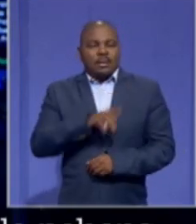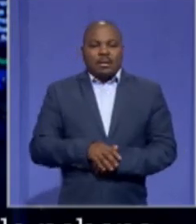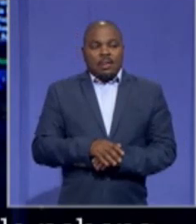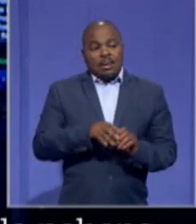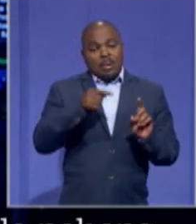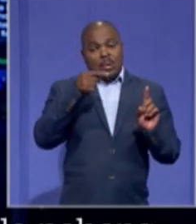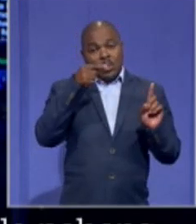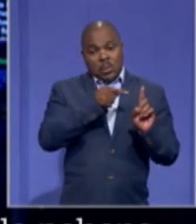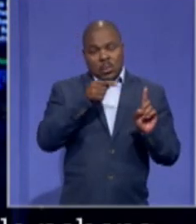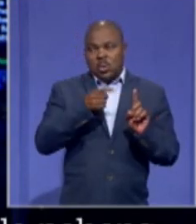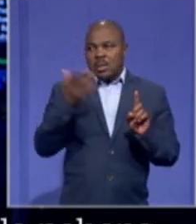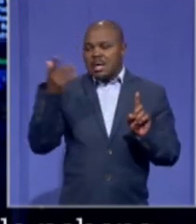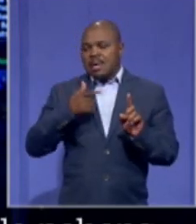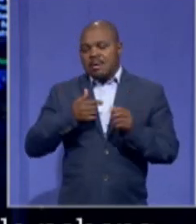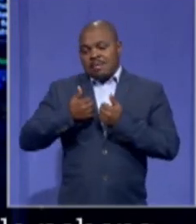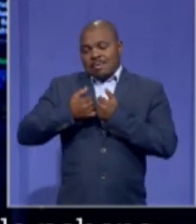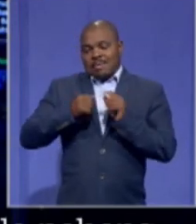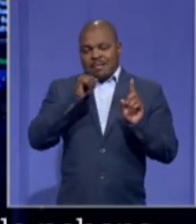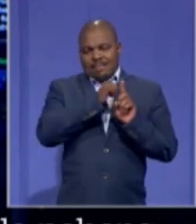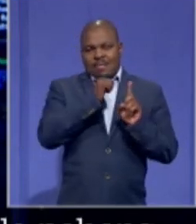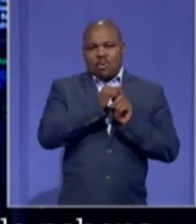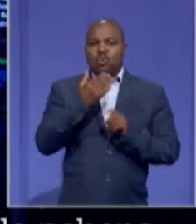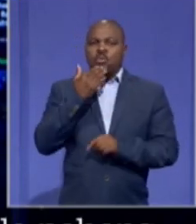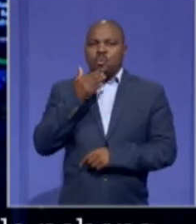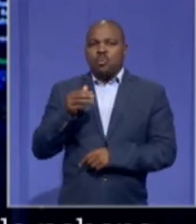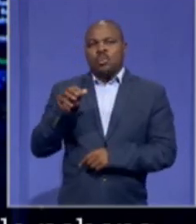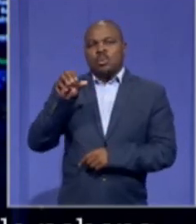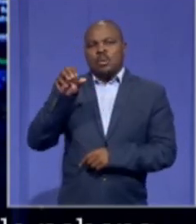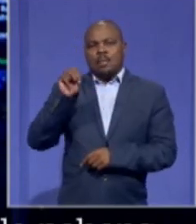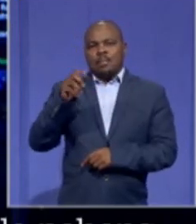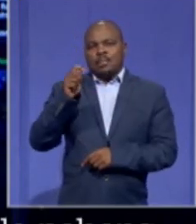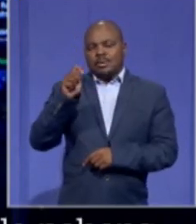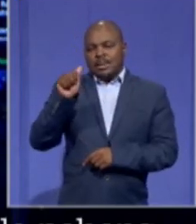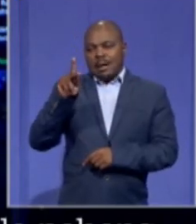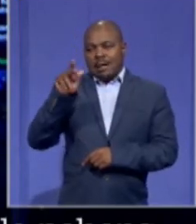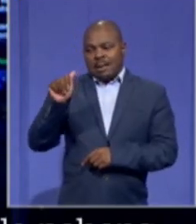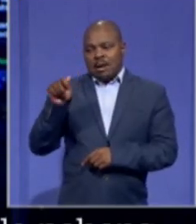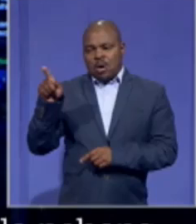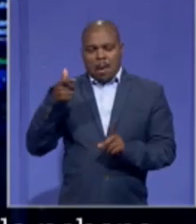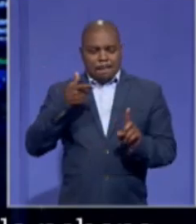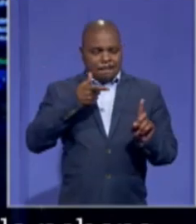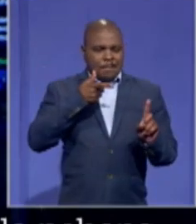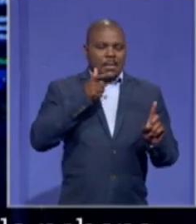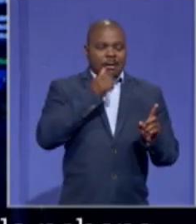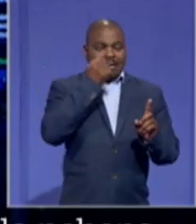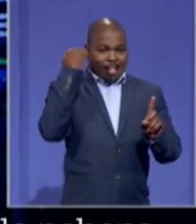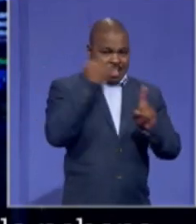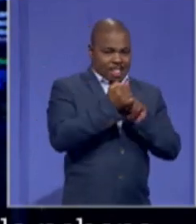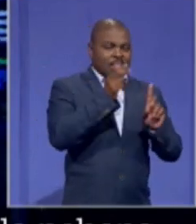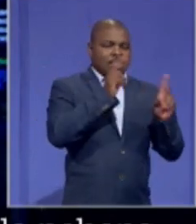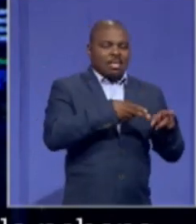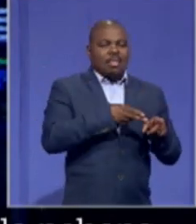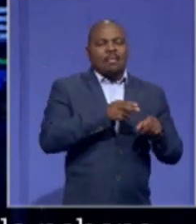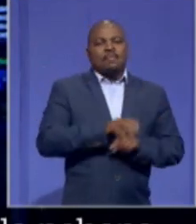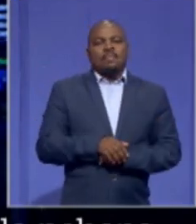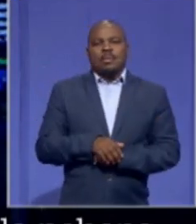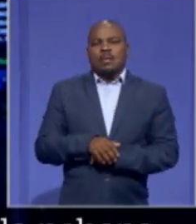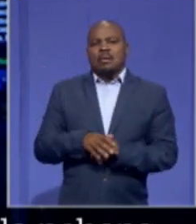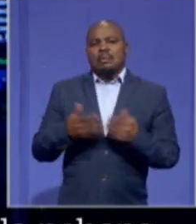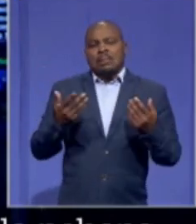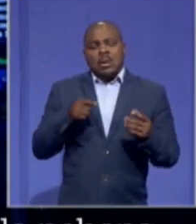lona a bolawe ka sehloho ke mmelaelwa Sibusiso Mtaka eo ho tlalehwang a ne a le mohlankana wa hae.